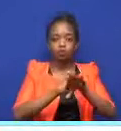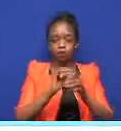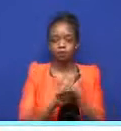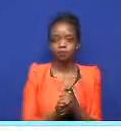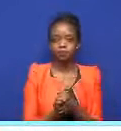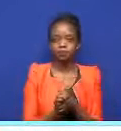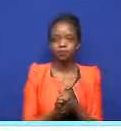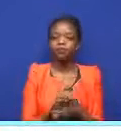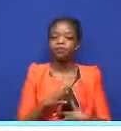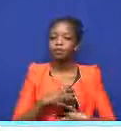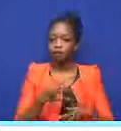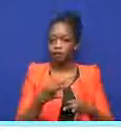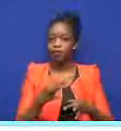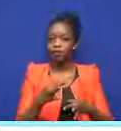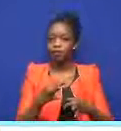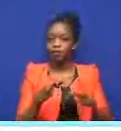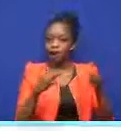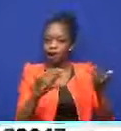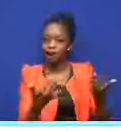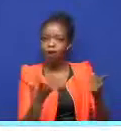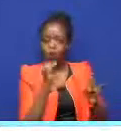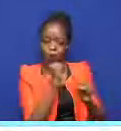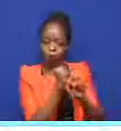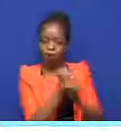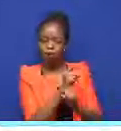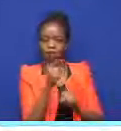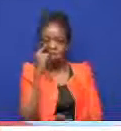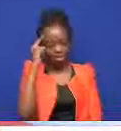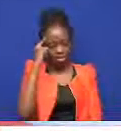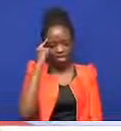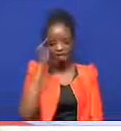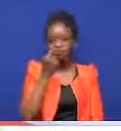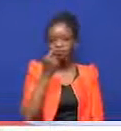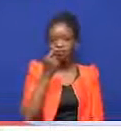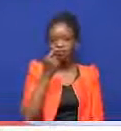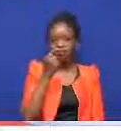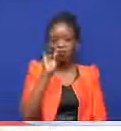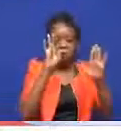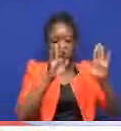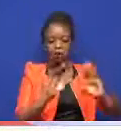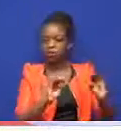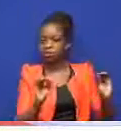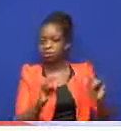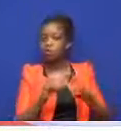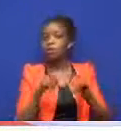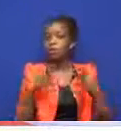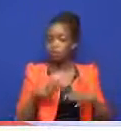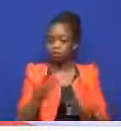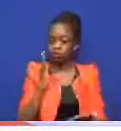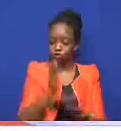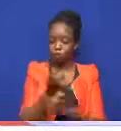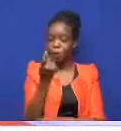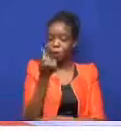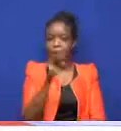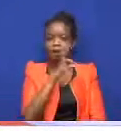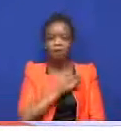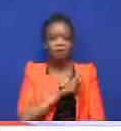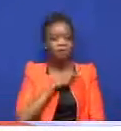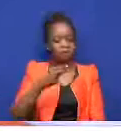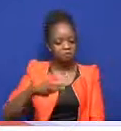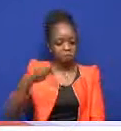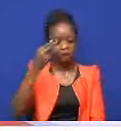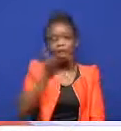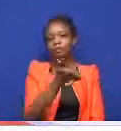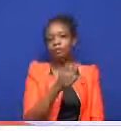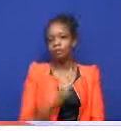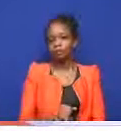Wow, interesting. Yeah. And it's funny how we ignore such jobs because we think they are odd. And people are making a kill out of this job. So it's really, really inspiring as well.